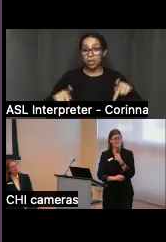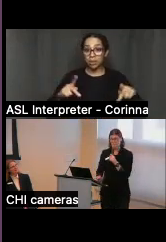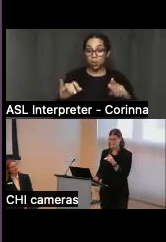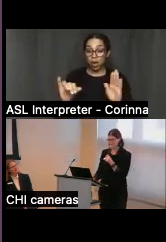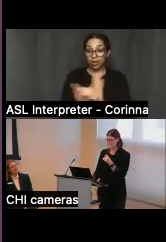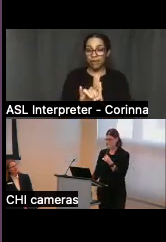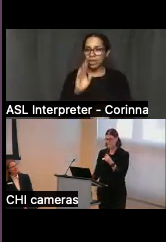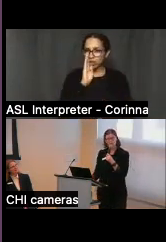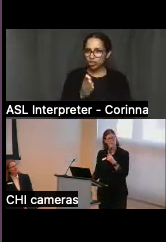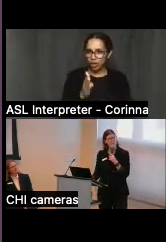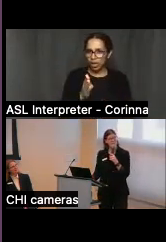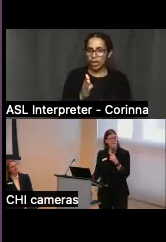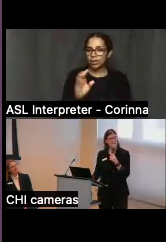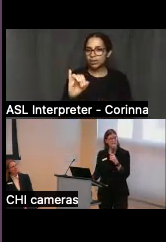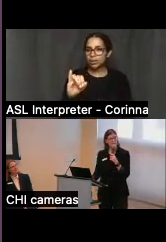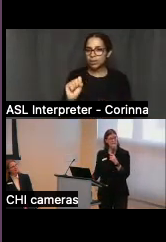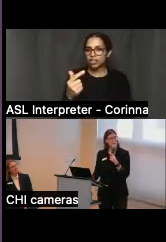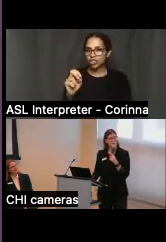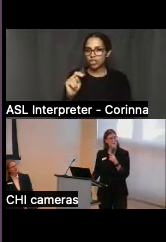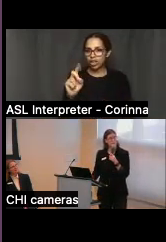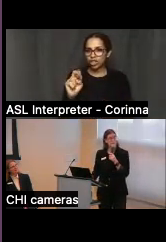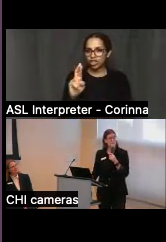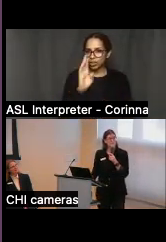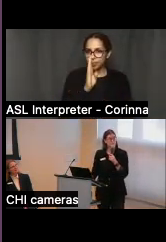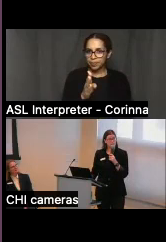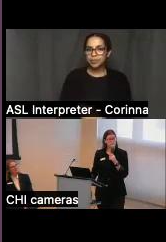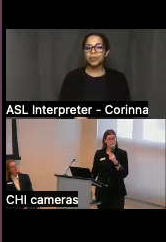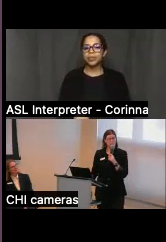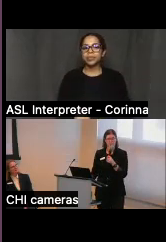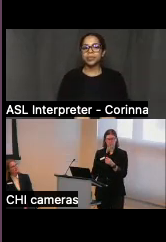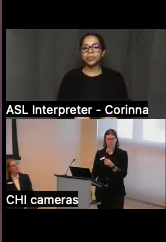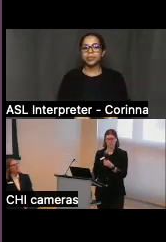and cisgender, up on the slide.